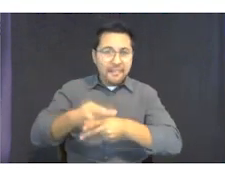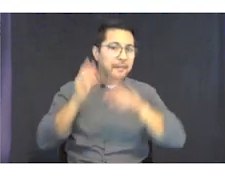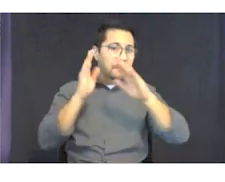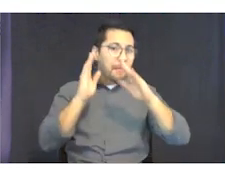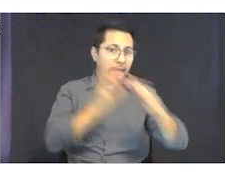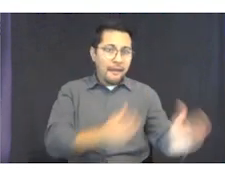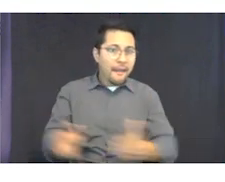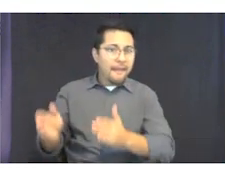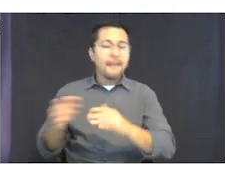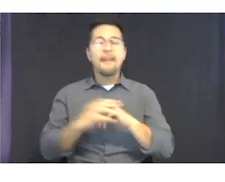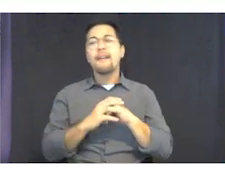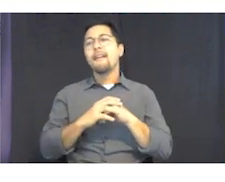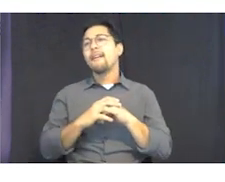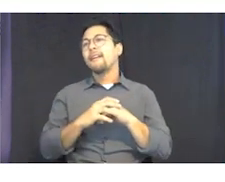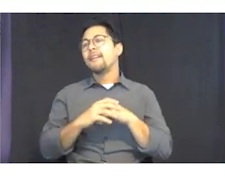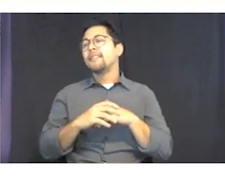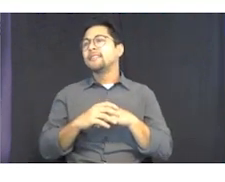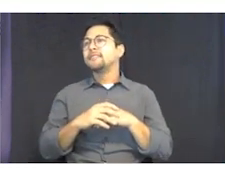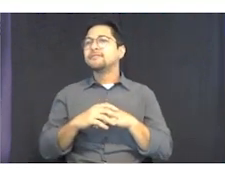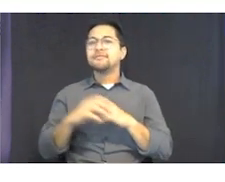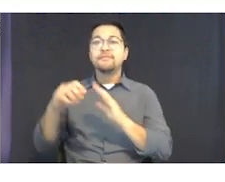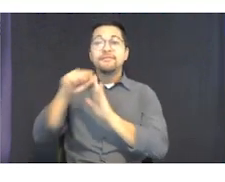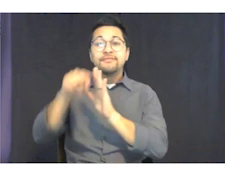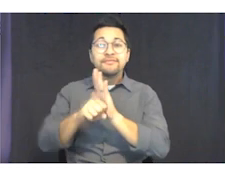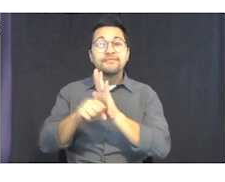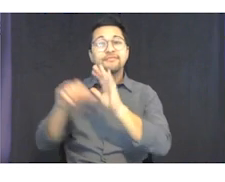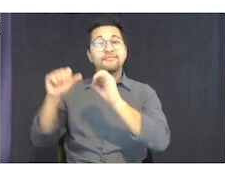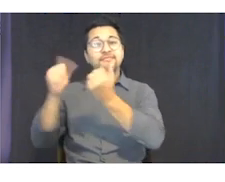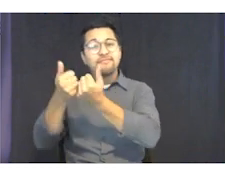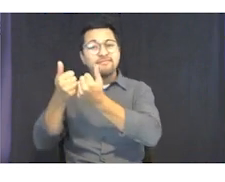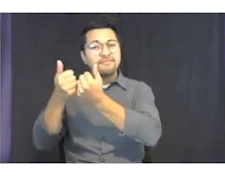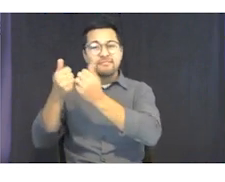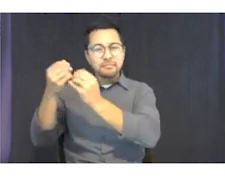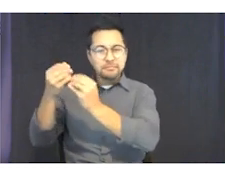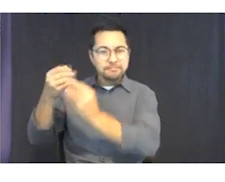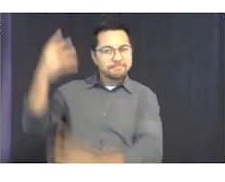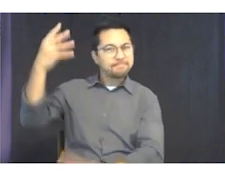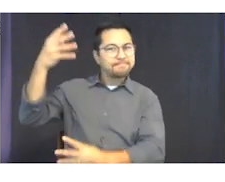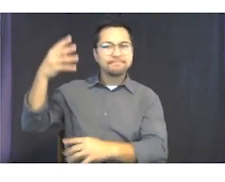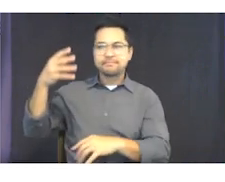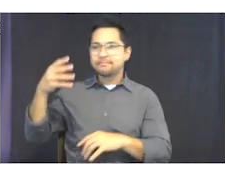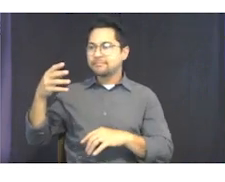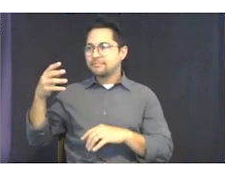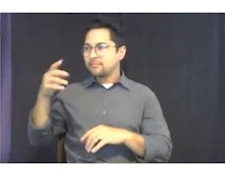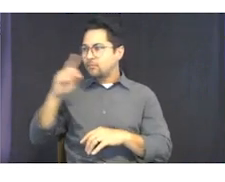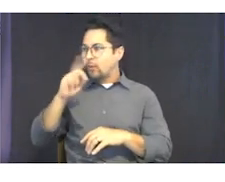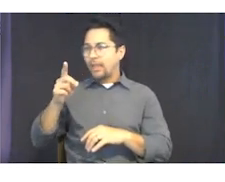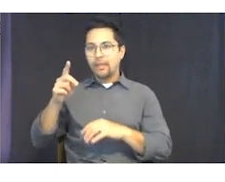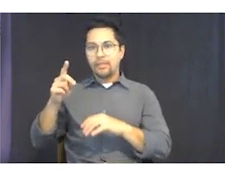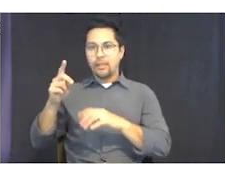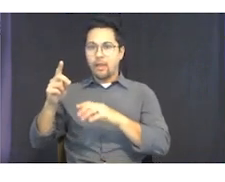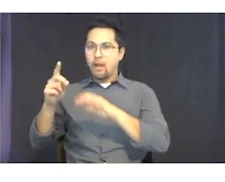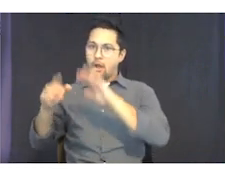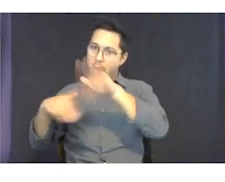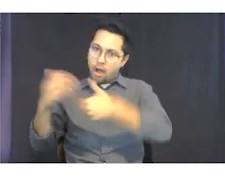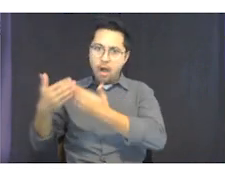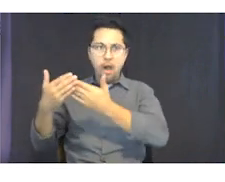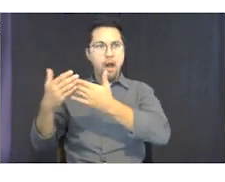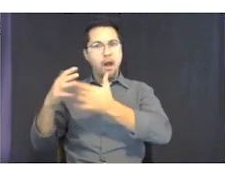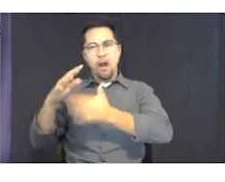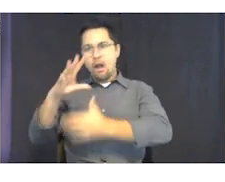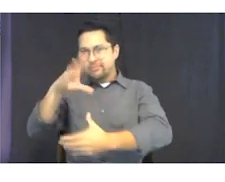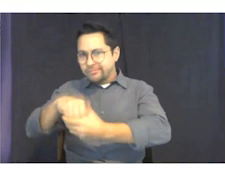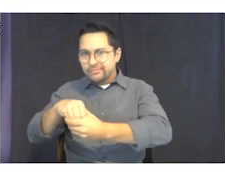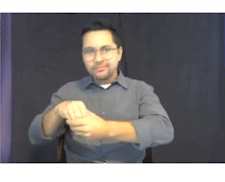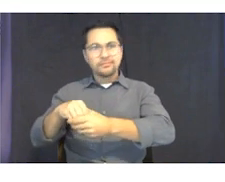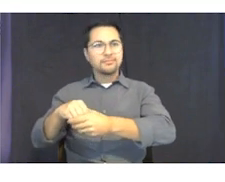plans, and also state agencies that incorporate or are all involved in moving forward